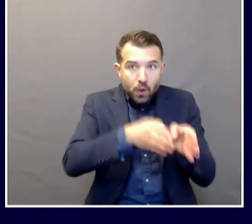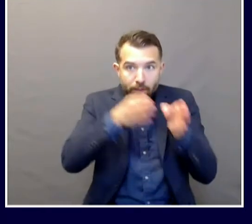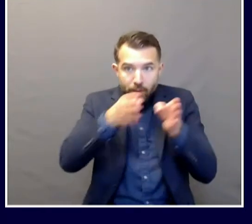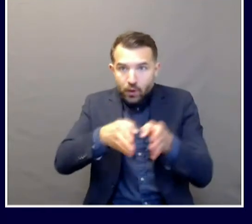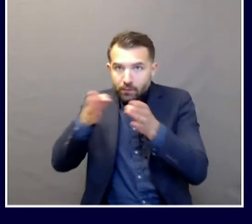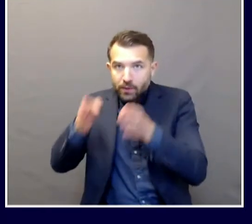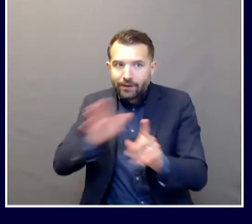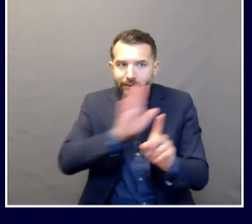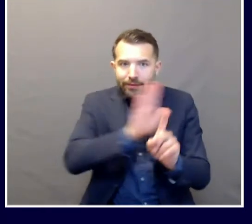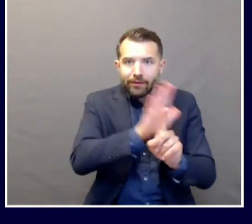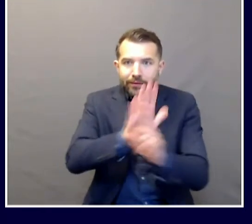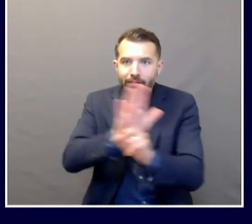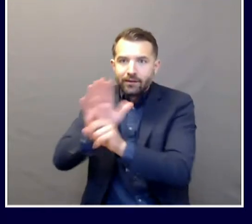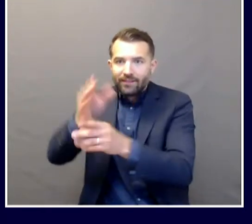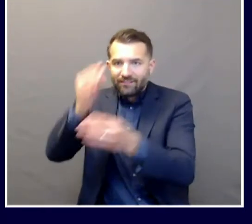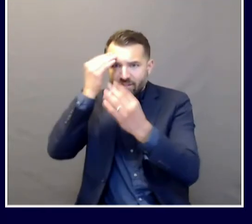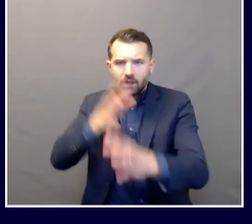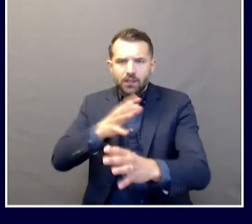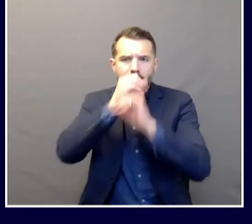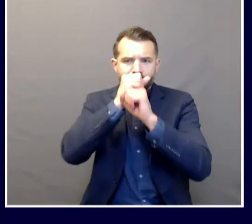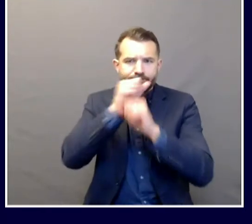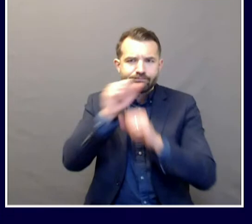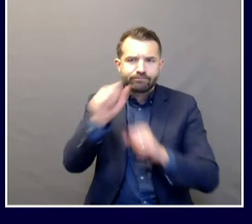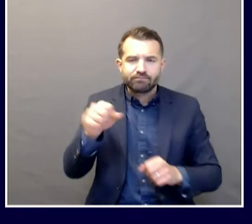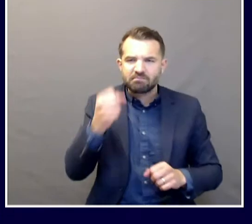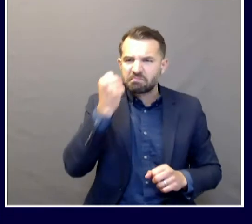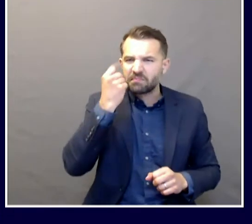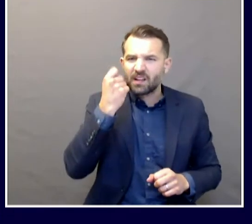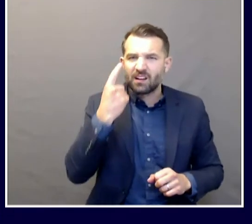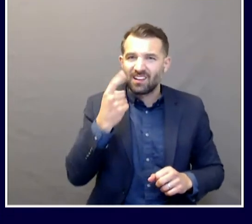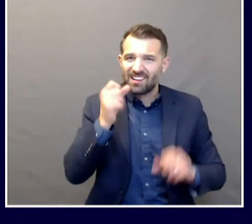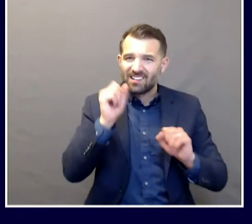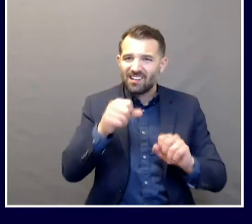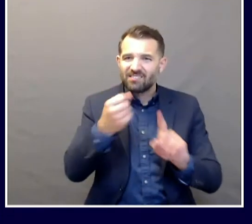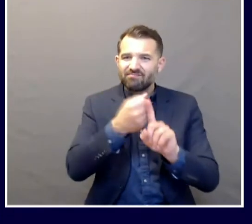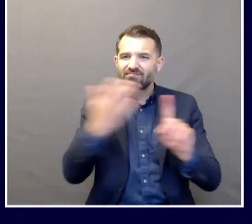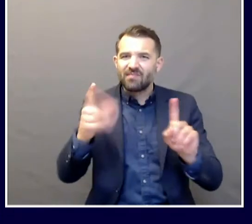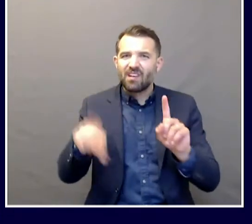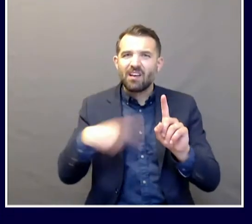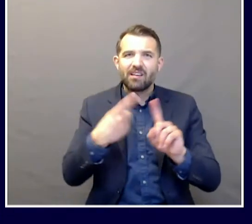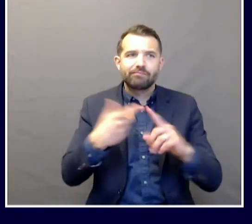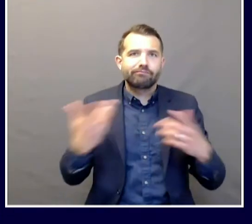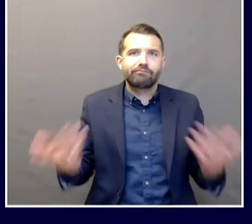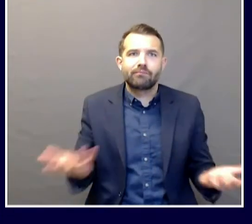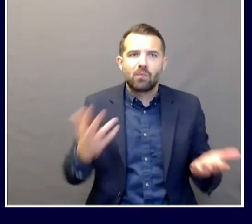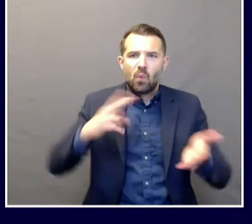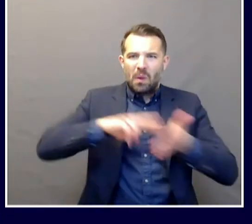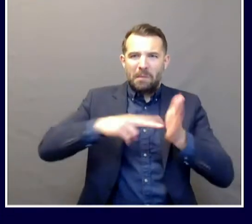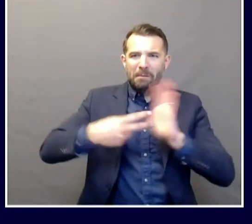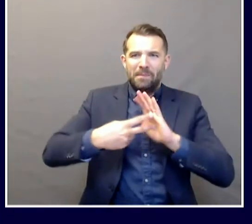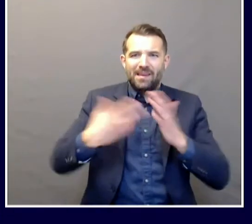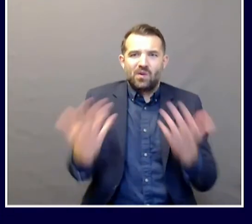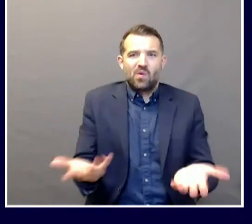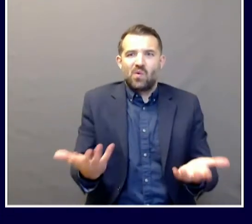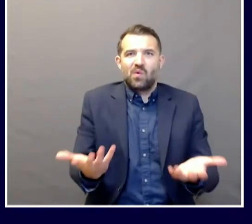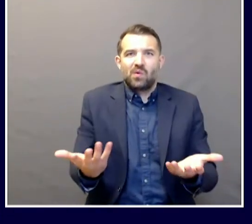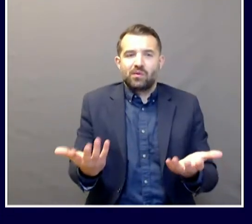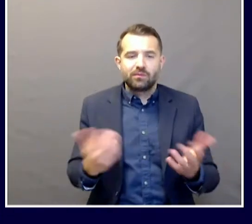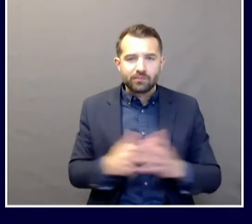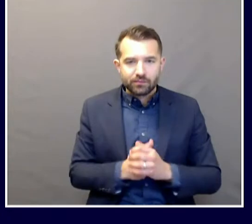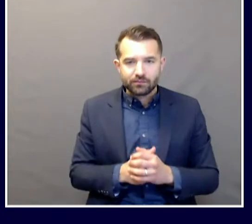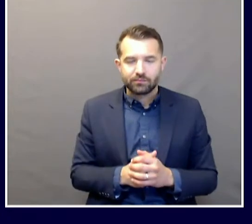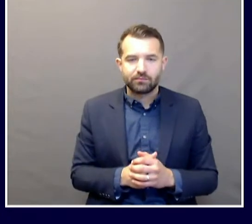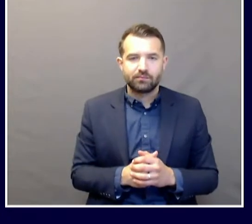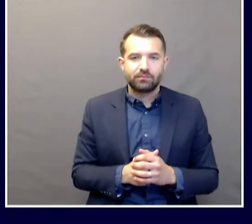is it just, a stark reminder that, even young people are at great risk potentially? And at